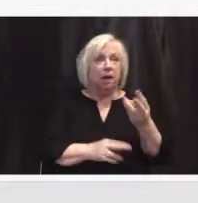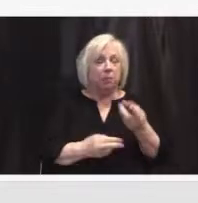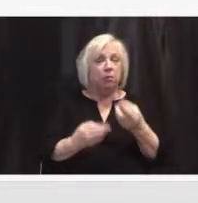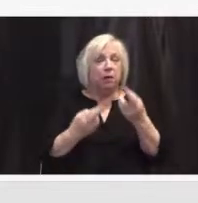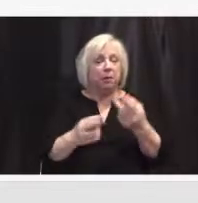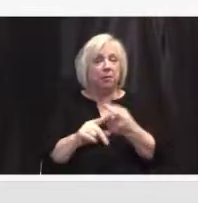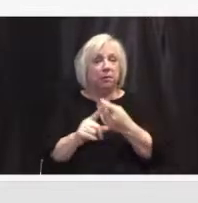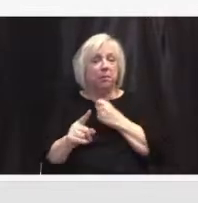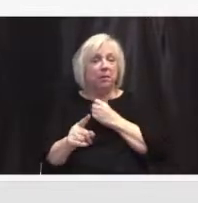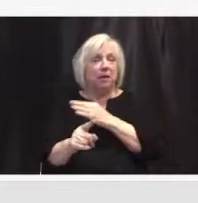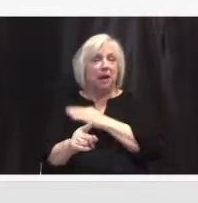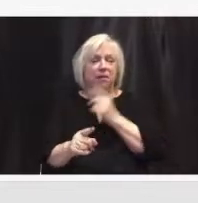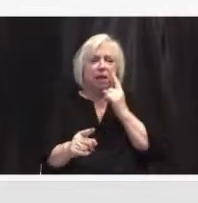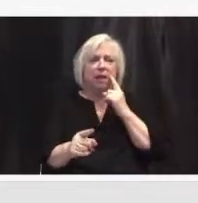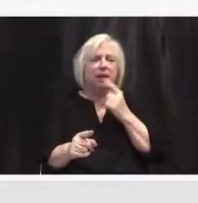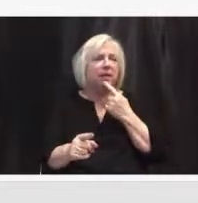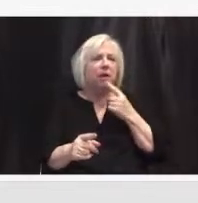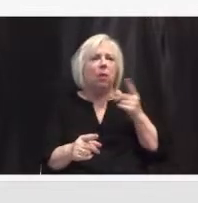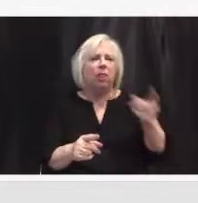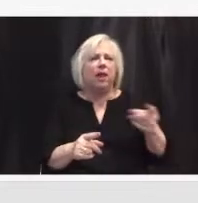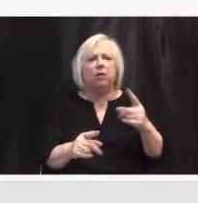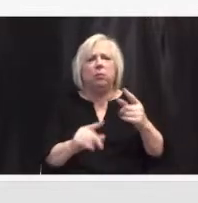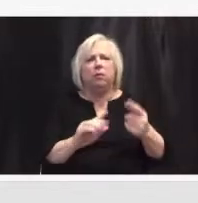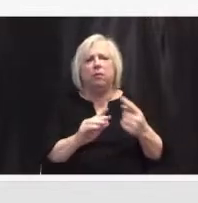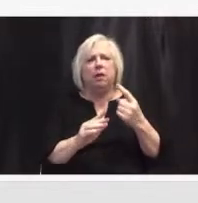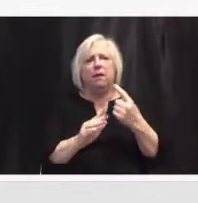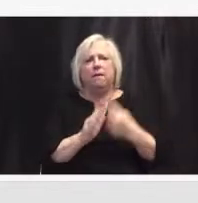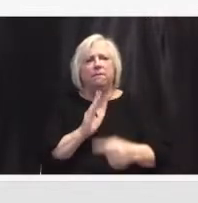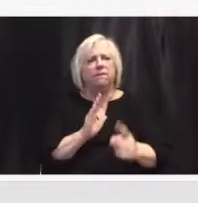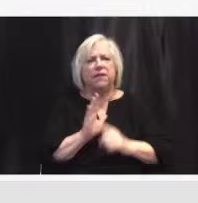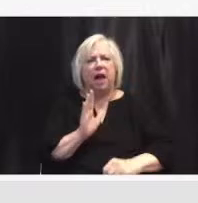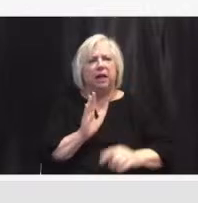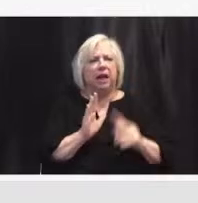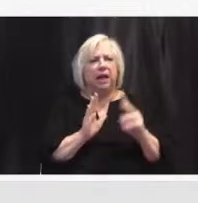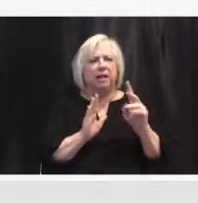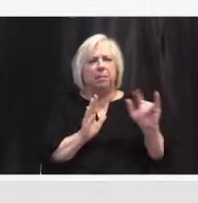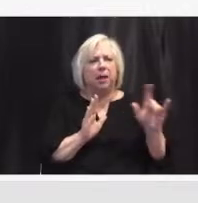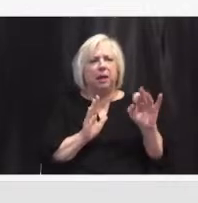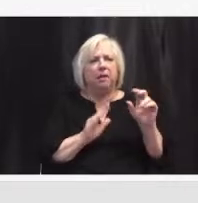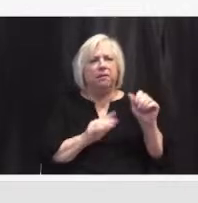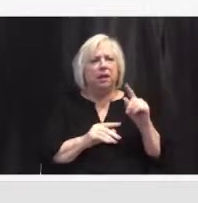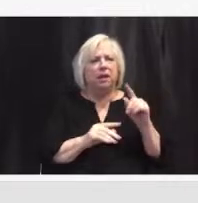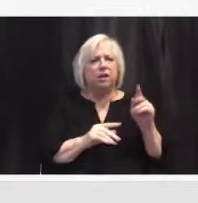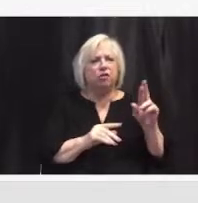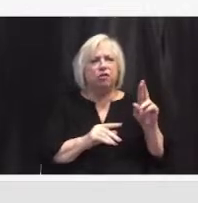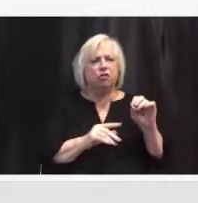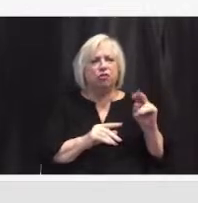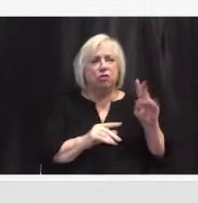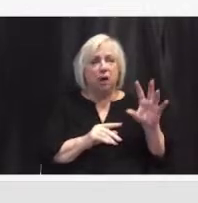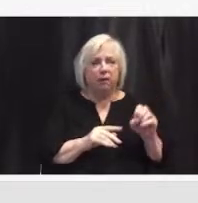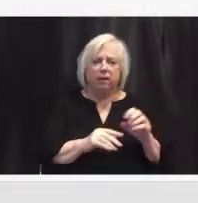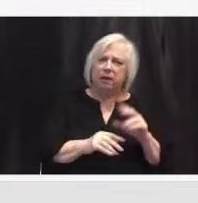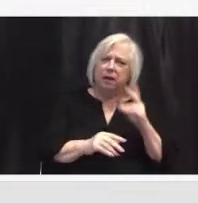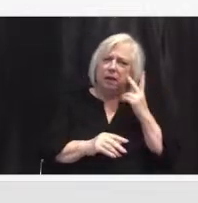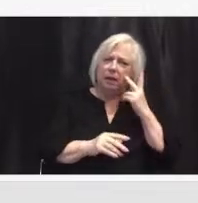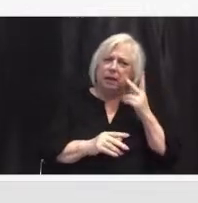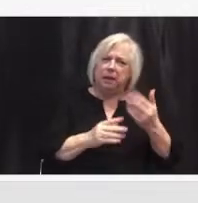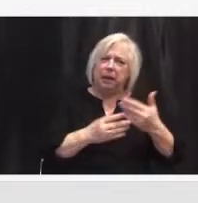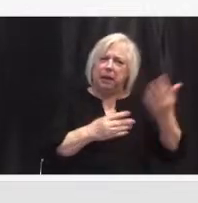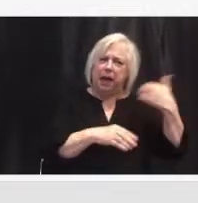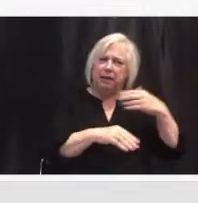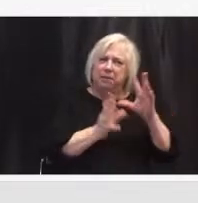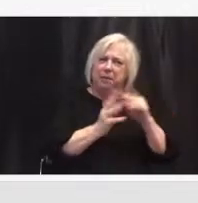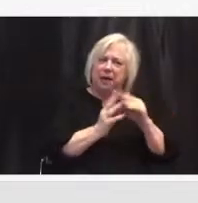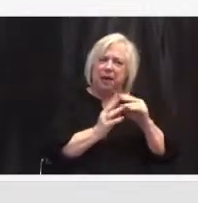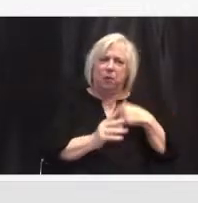from staff, I think, that said, well, these will violate the bill of assurance. It seems like at our last meeting, we were ignoring the bill of assurance and